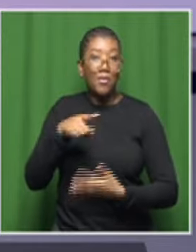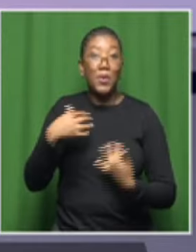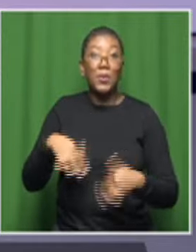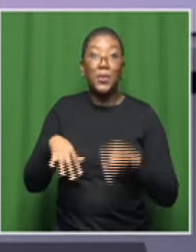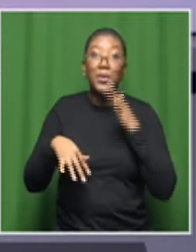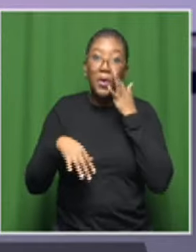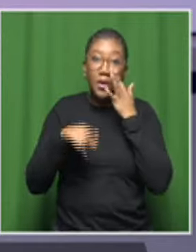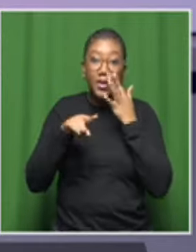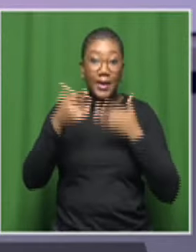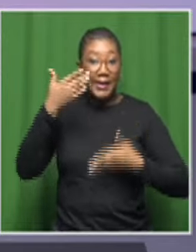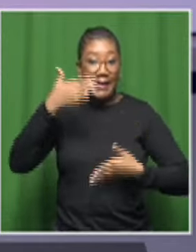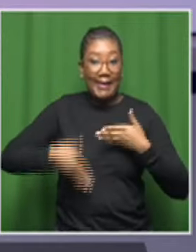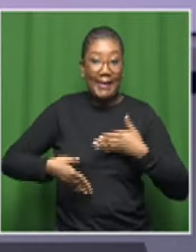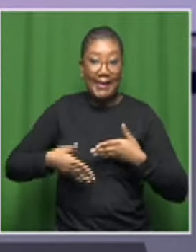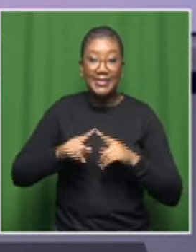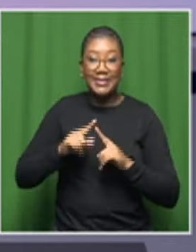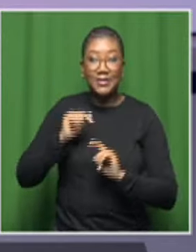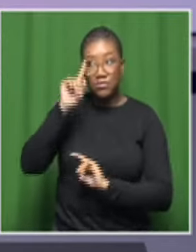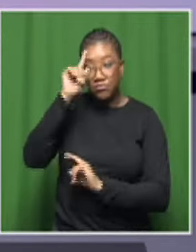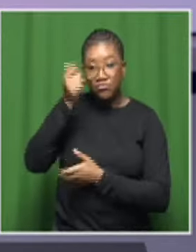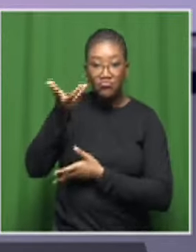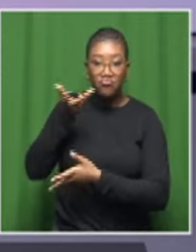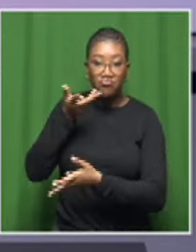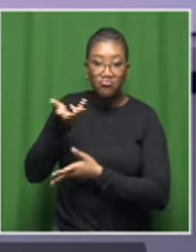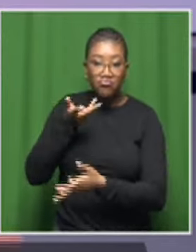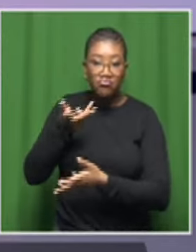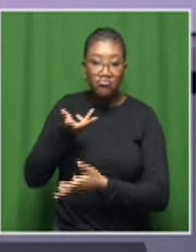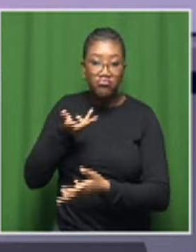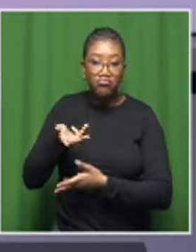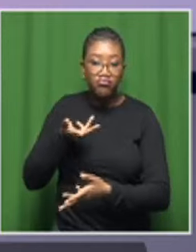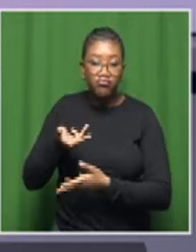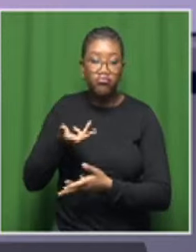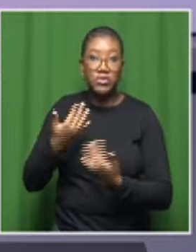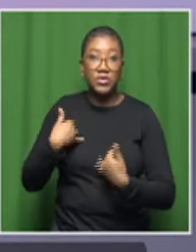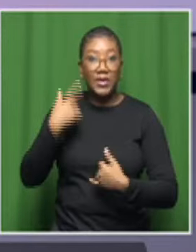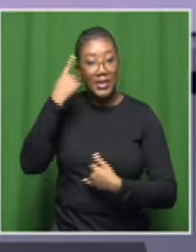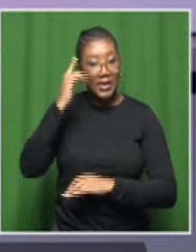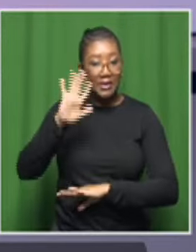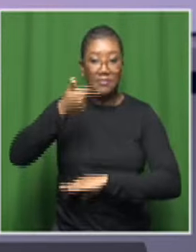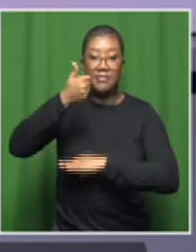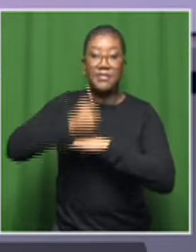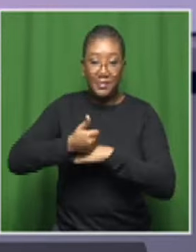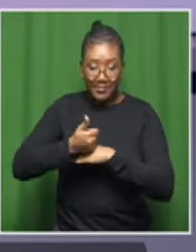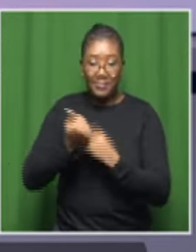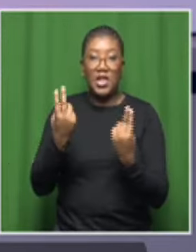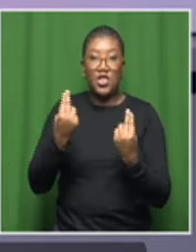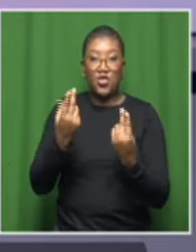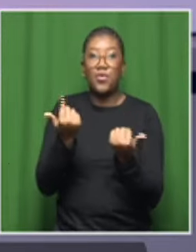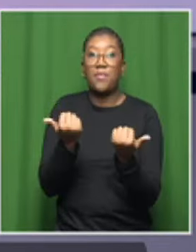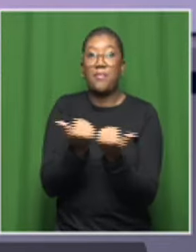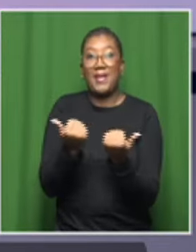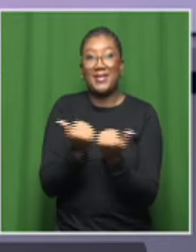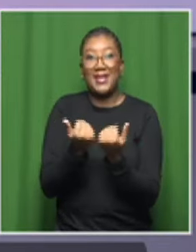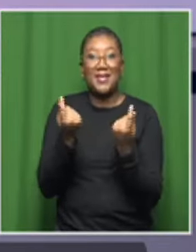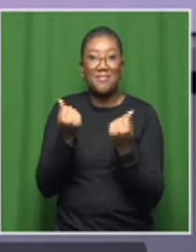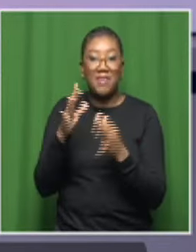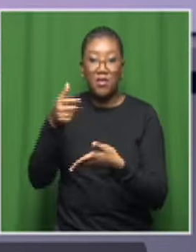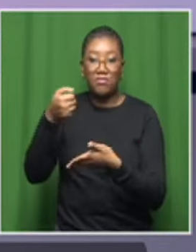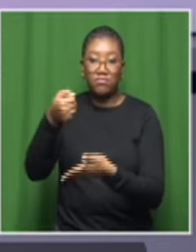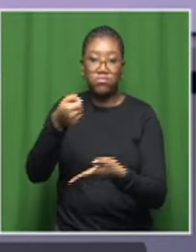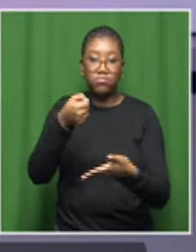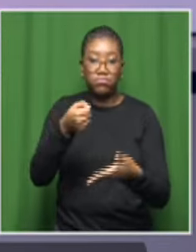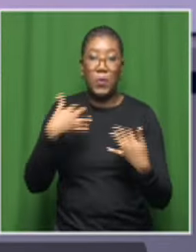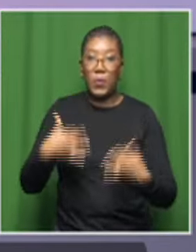and we decided that it's really sad, we need to try and have something start up again. So we were very lucky that we had 2 sponsors that